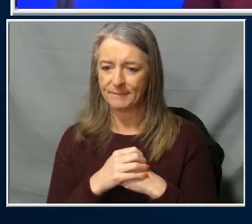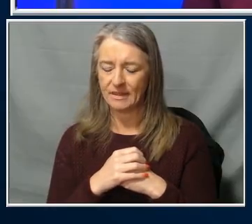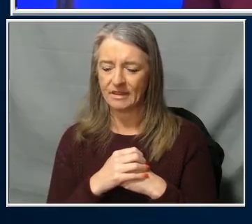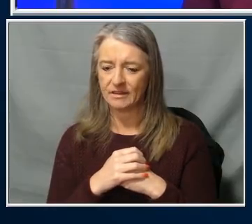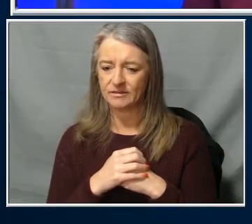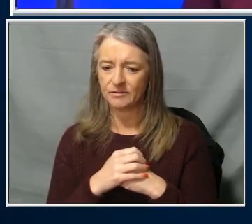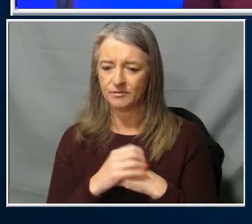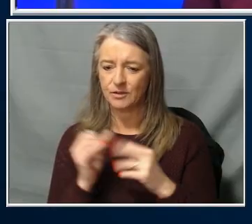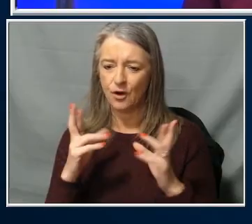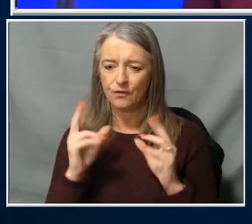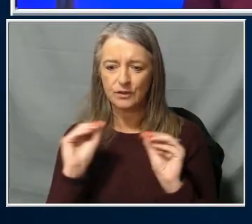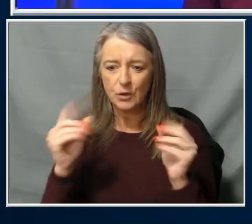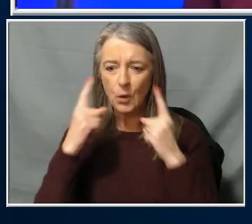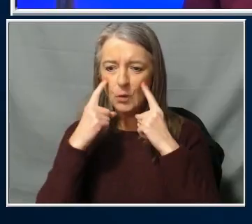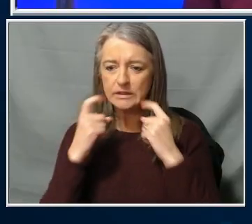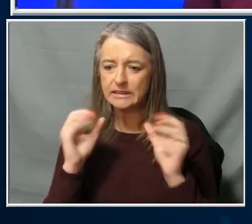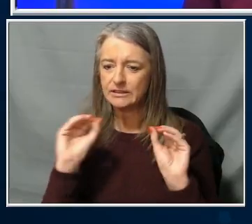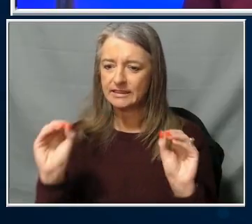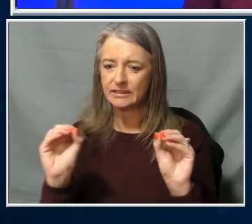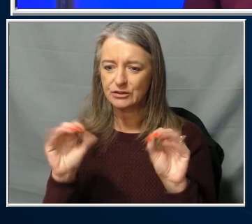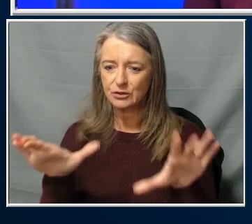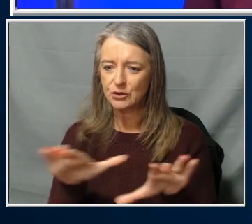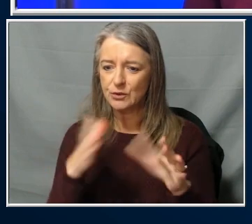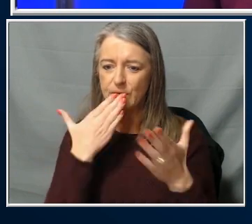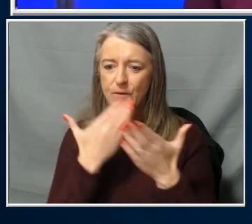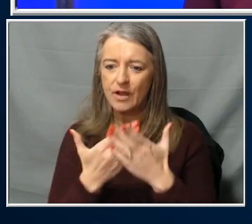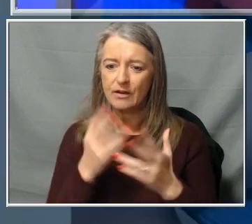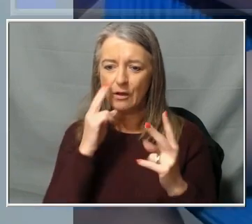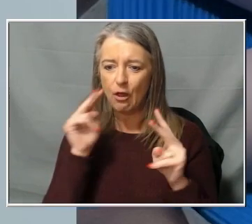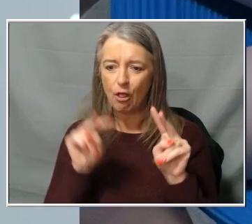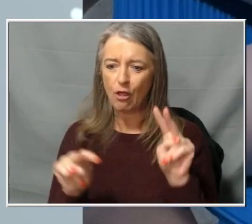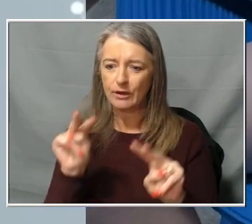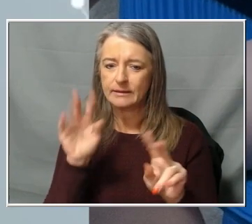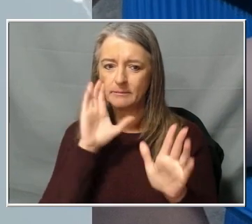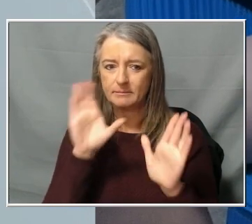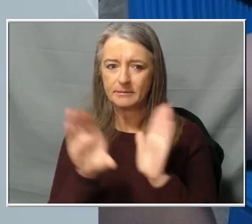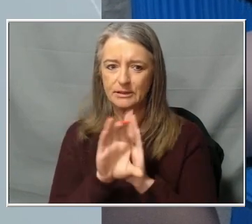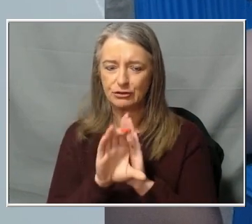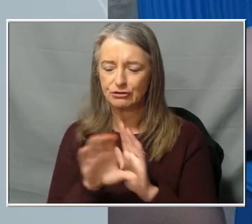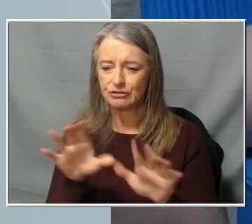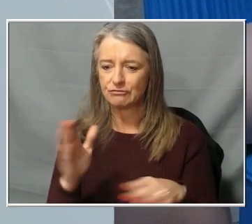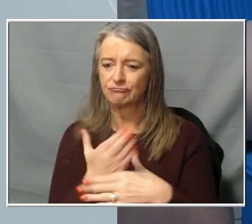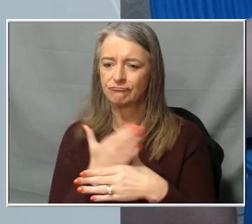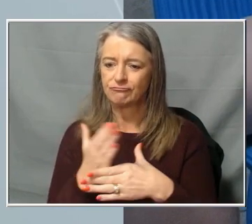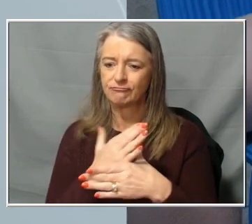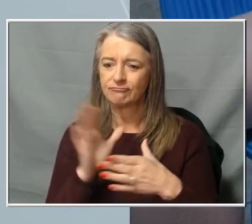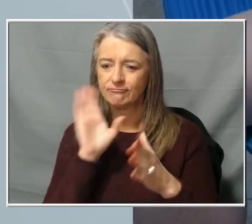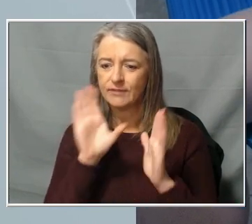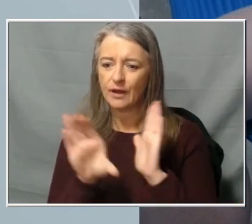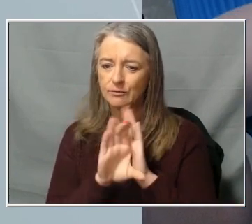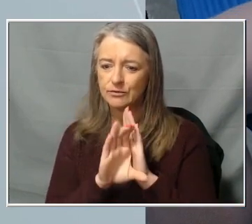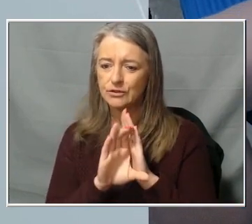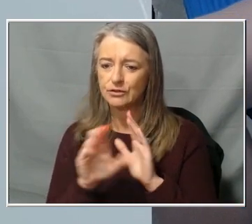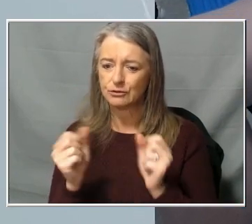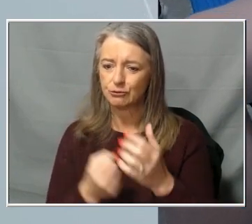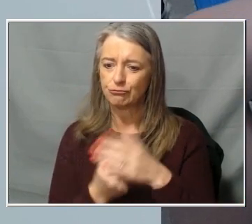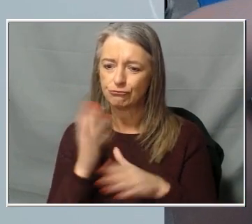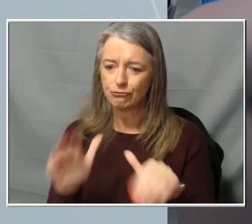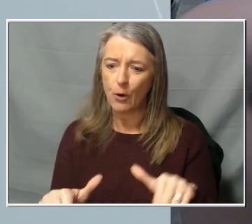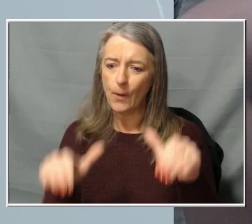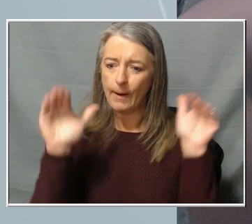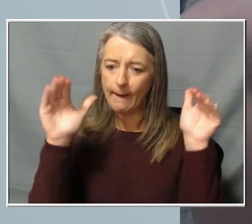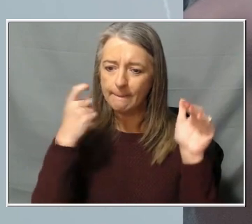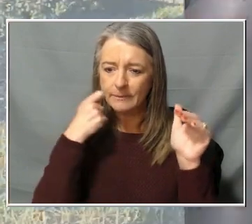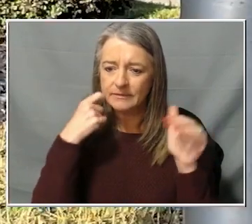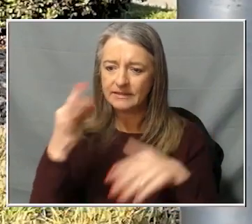hopefully no tears now, because you're doing so well. We want to look at some pictures and share some photos of you growing up over the past